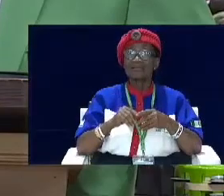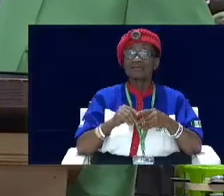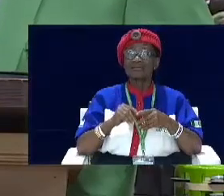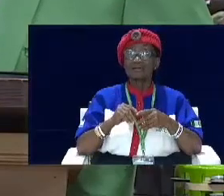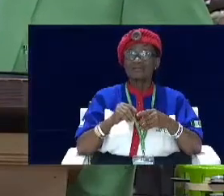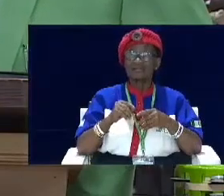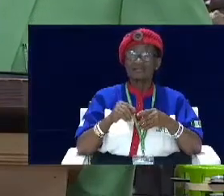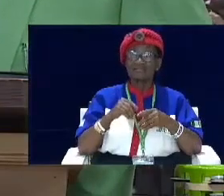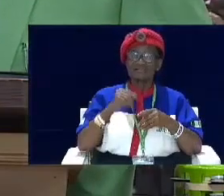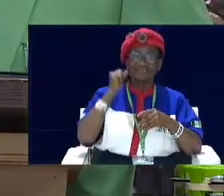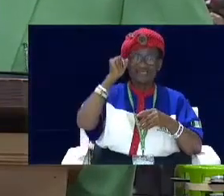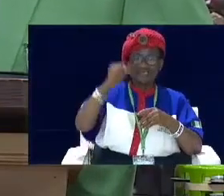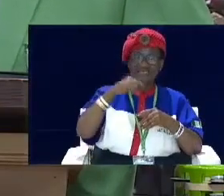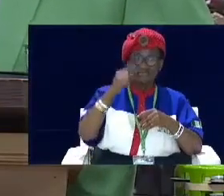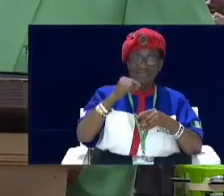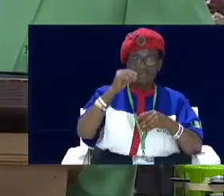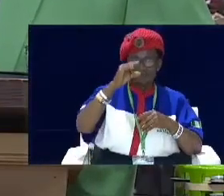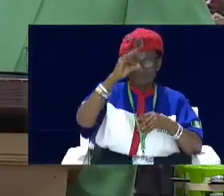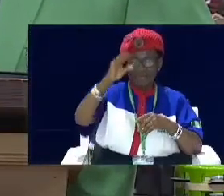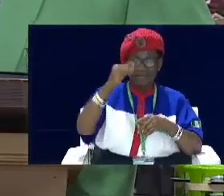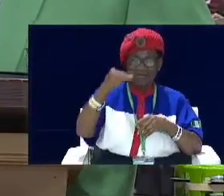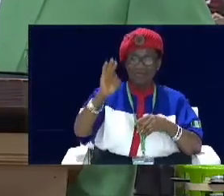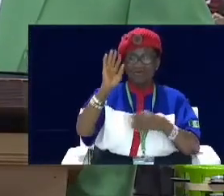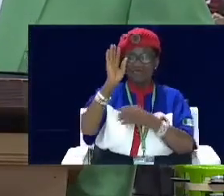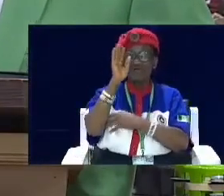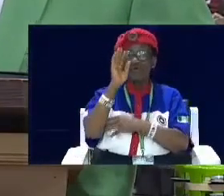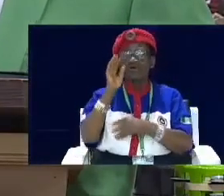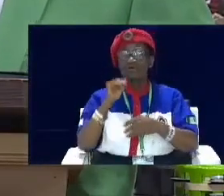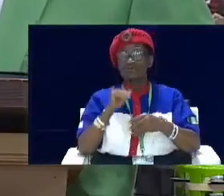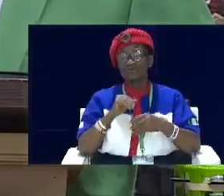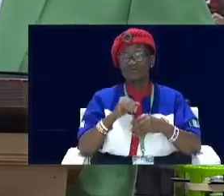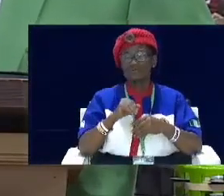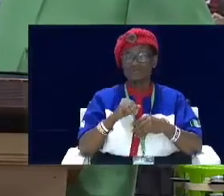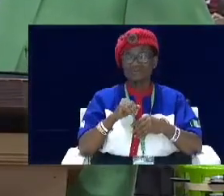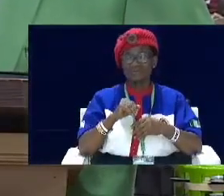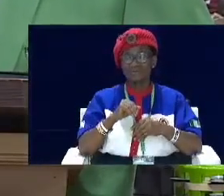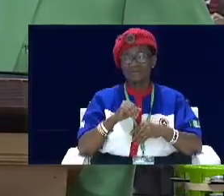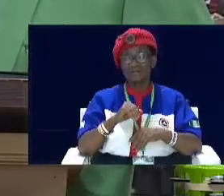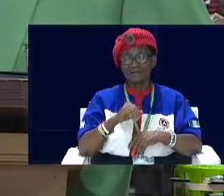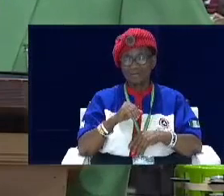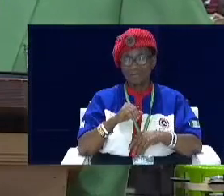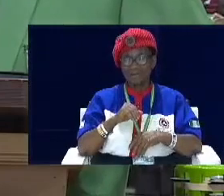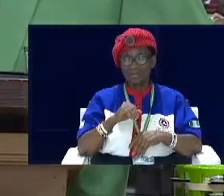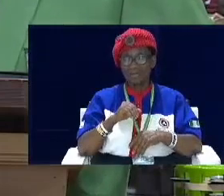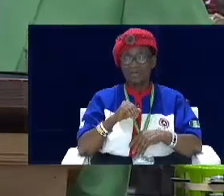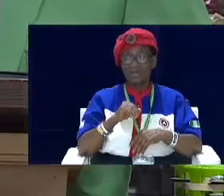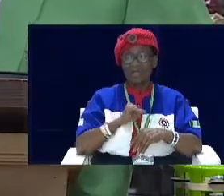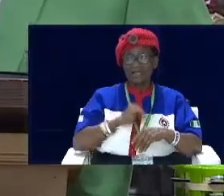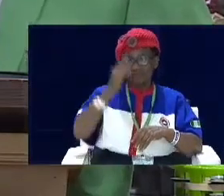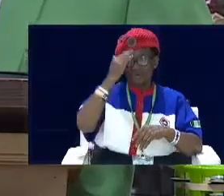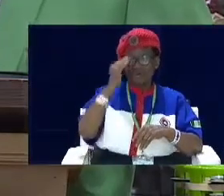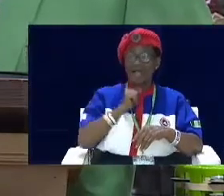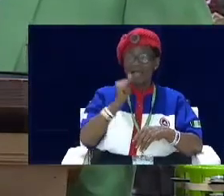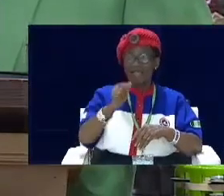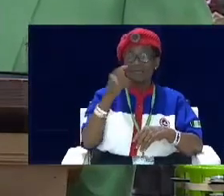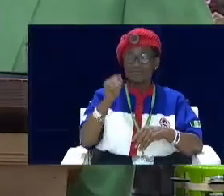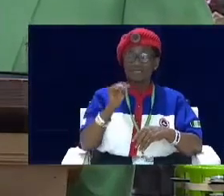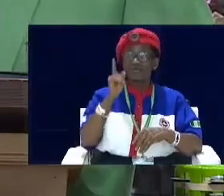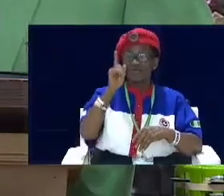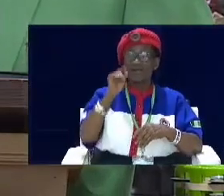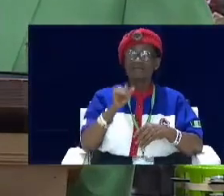man of God, I know I'm the one who is supposed to bring you a gift.